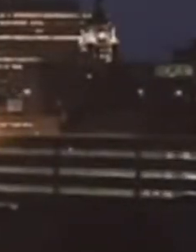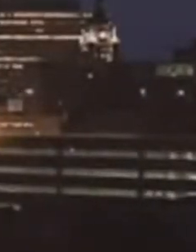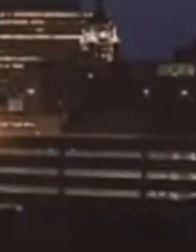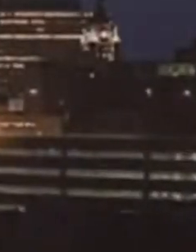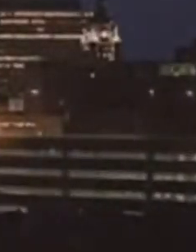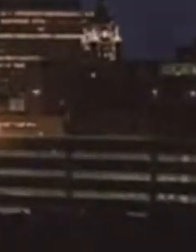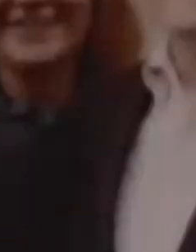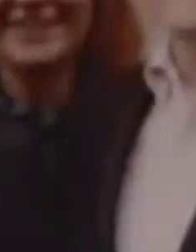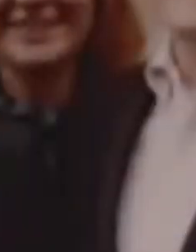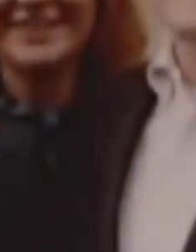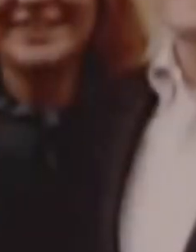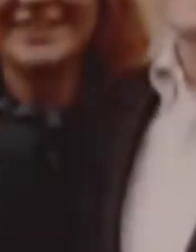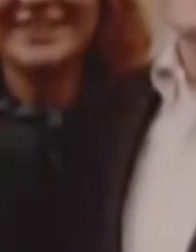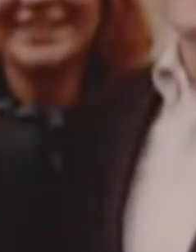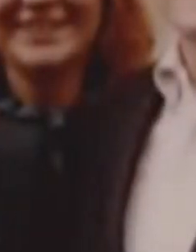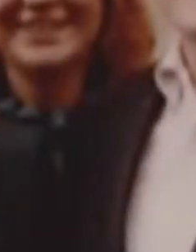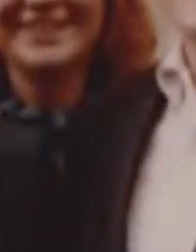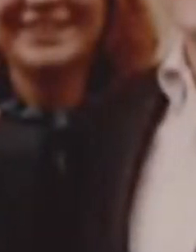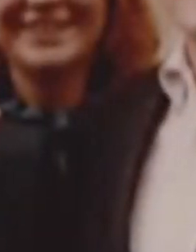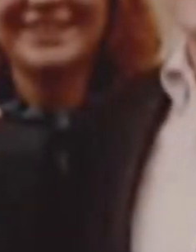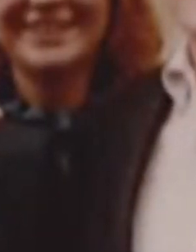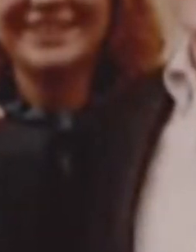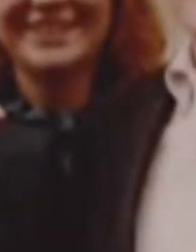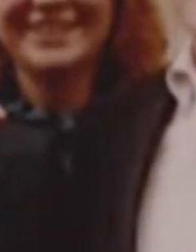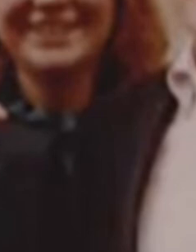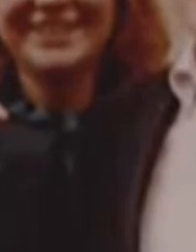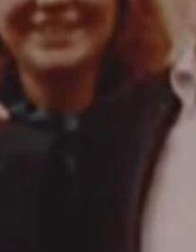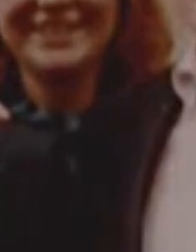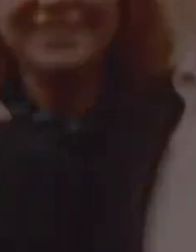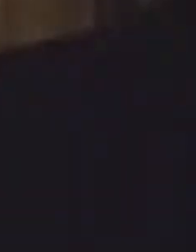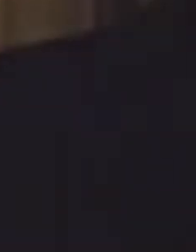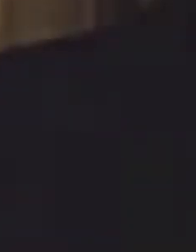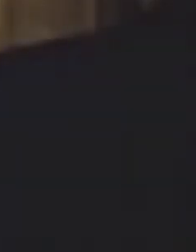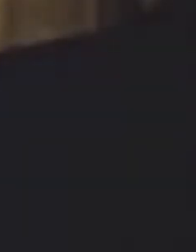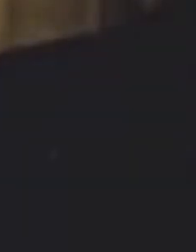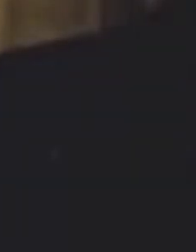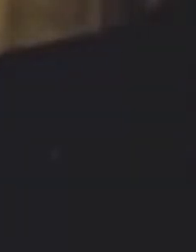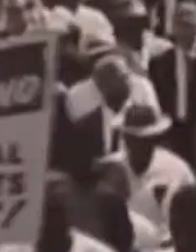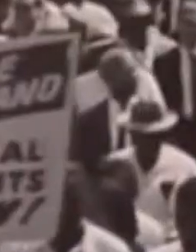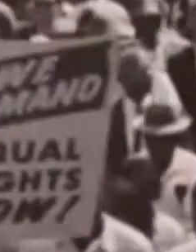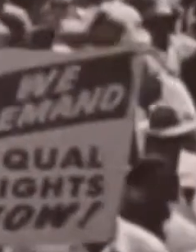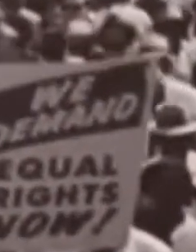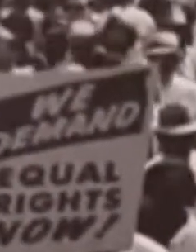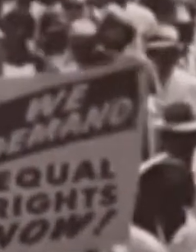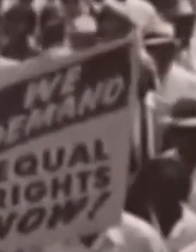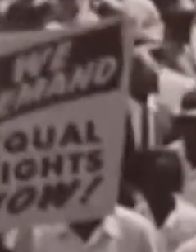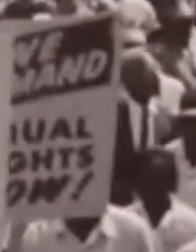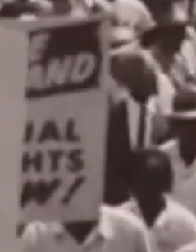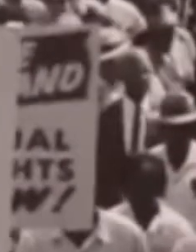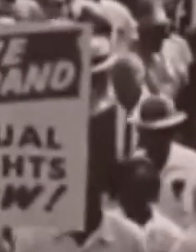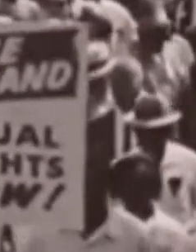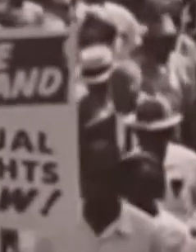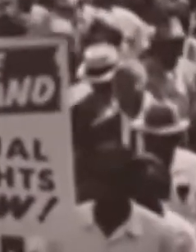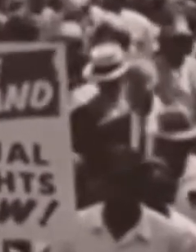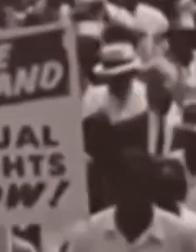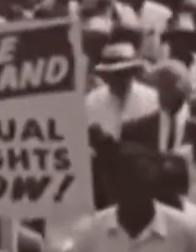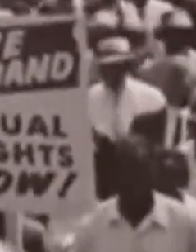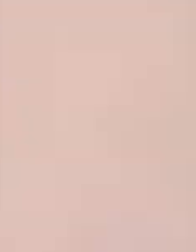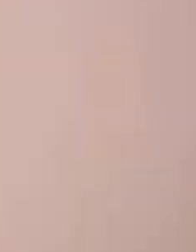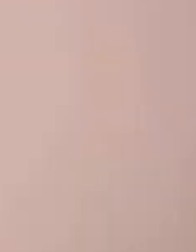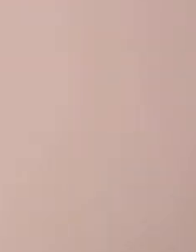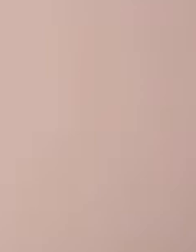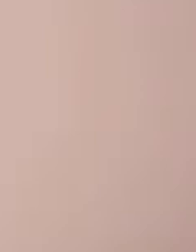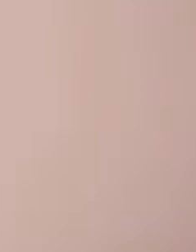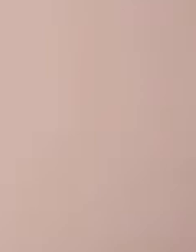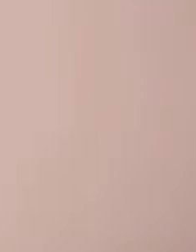at night to give his family a better life. And her mother fought for social and racial justice